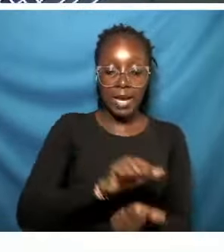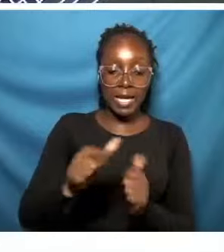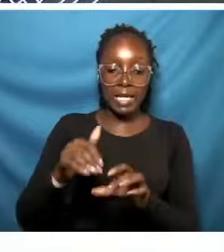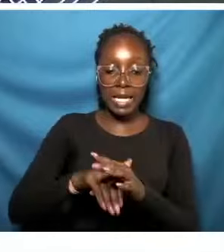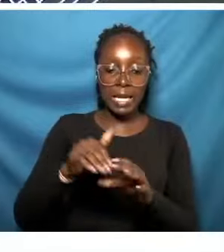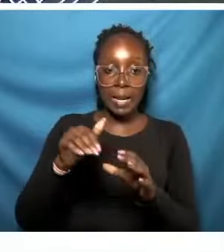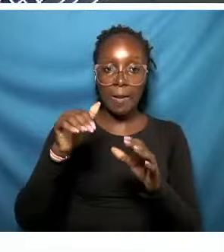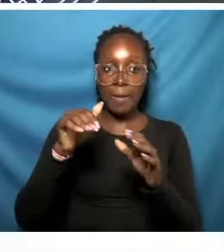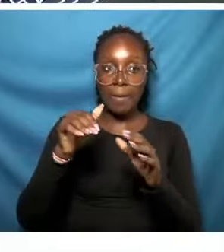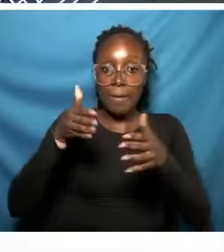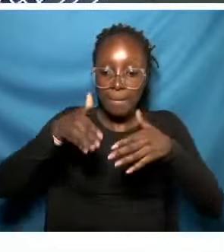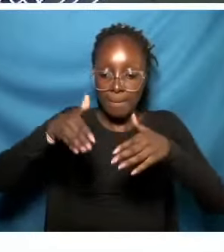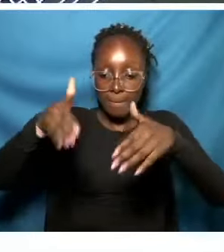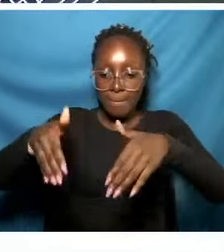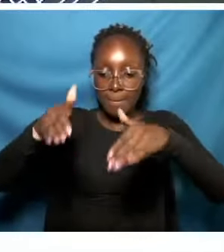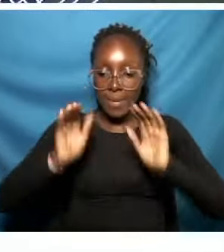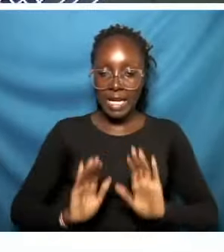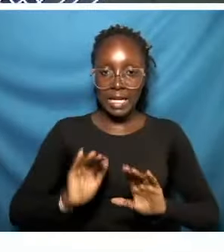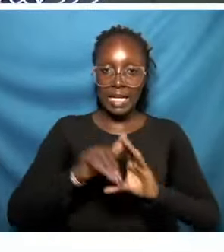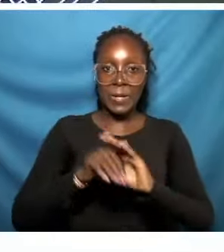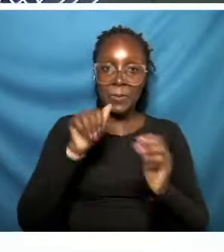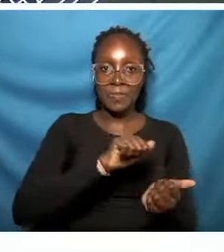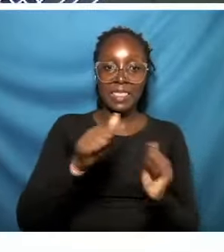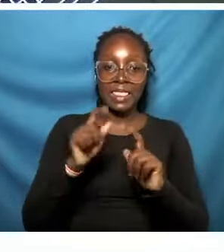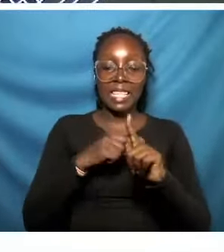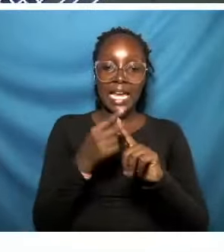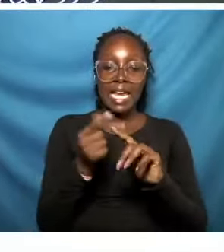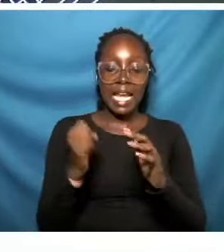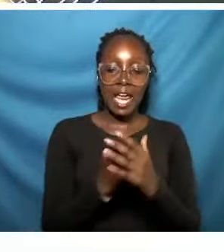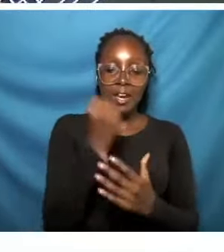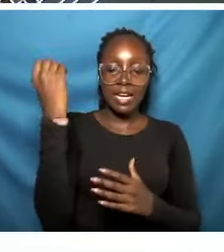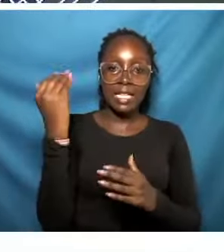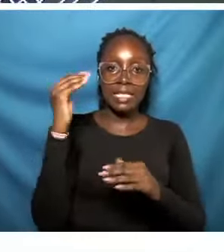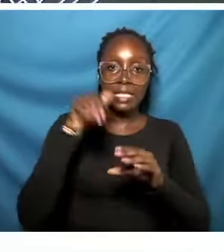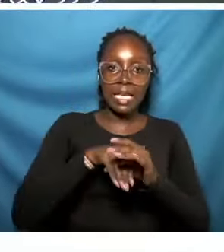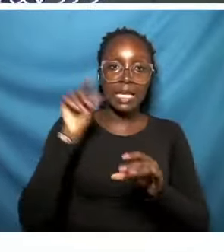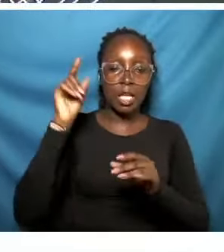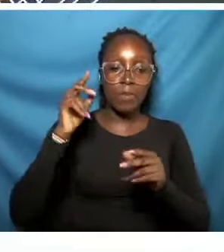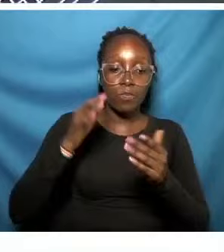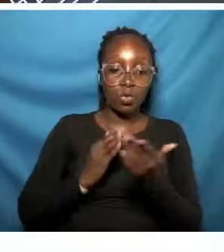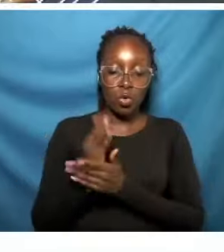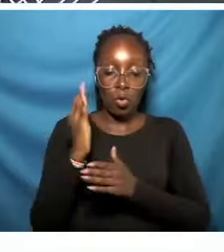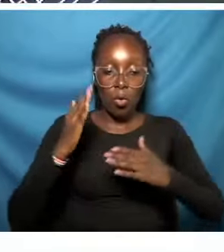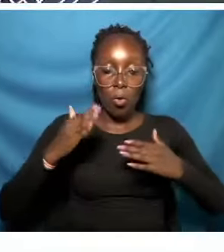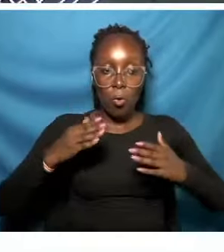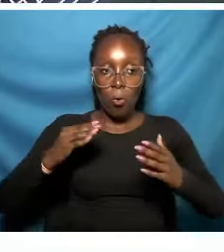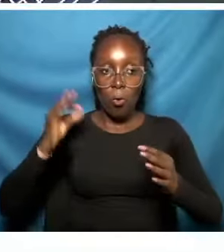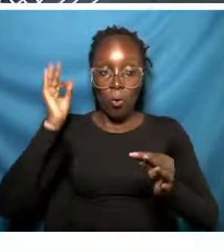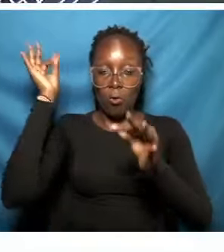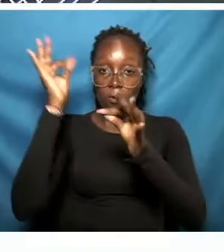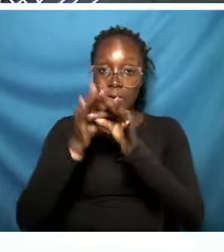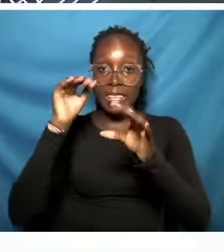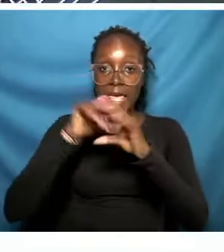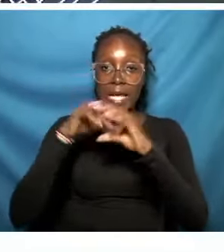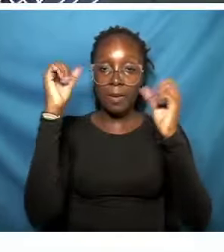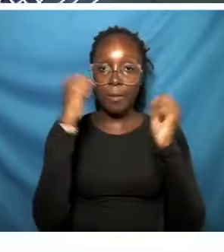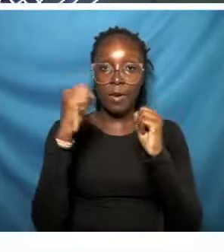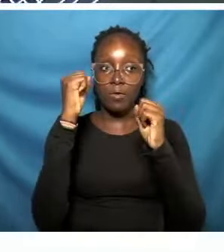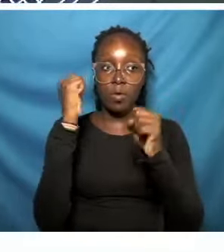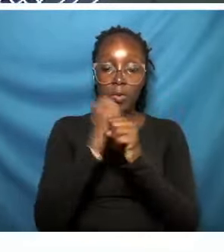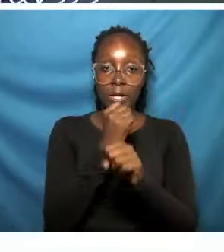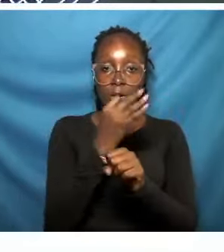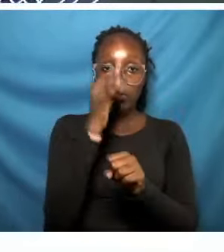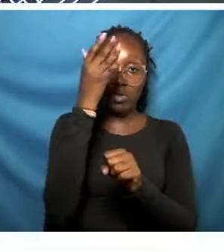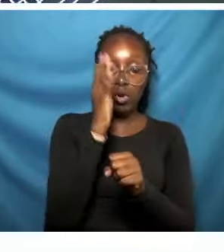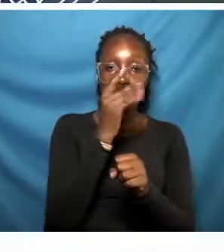were raised with him through faith in the powerful working of God who raised him from